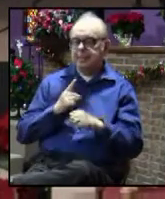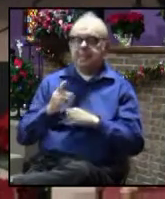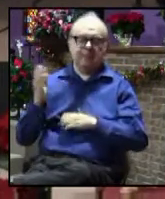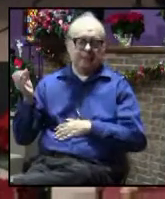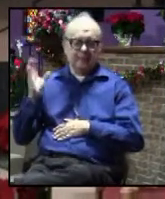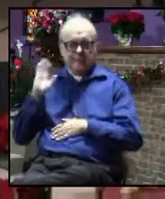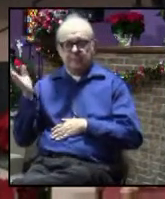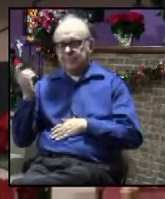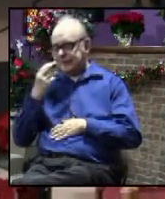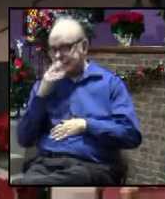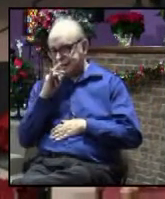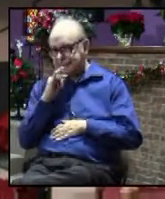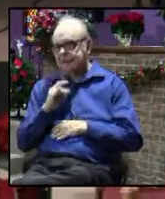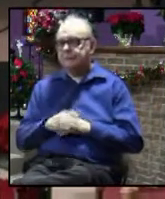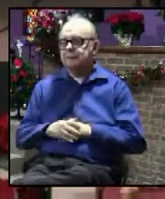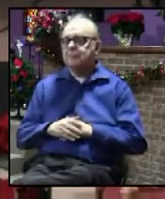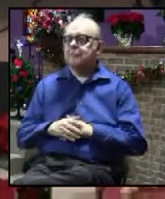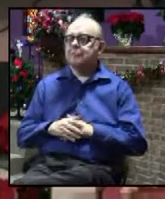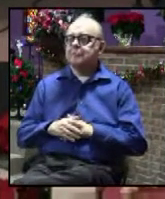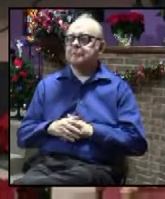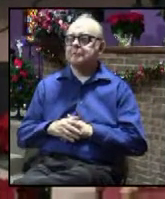for kids,